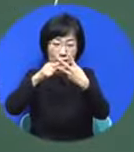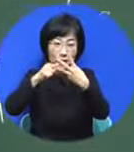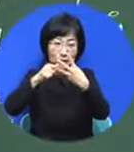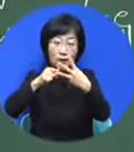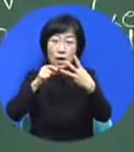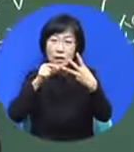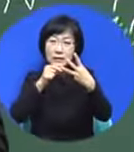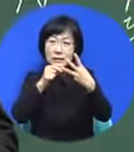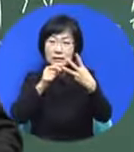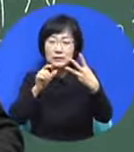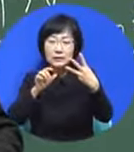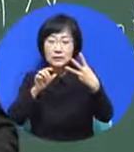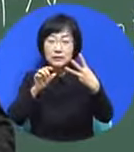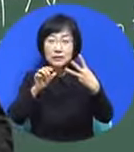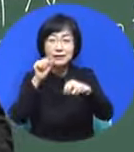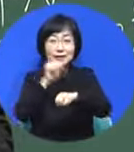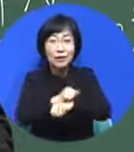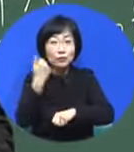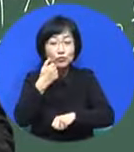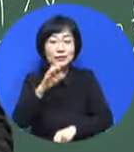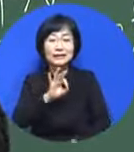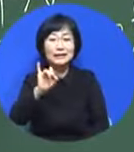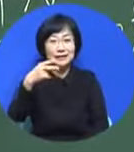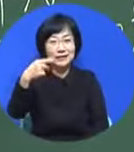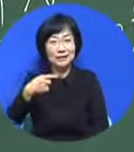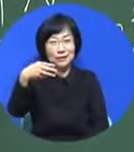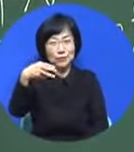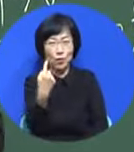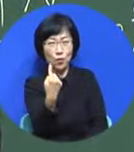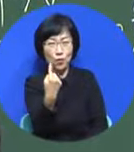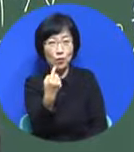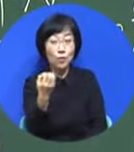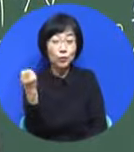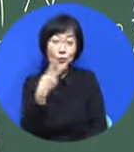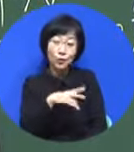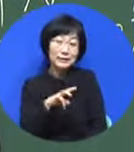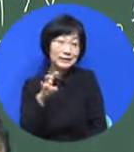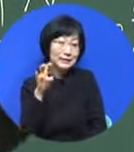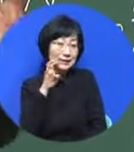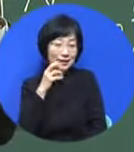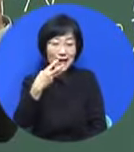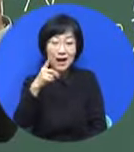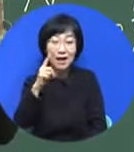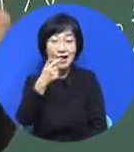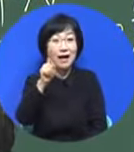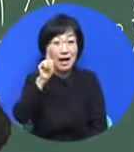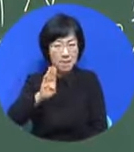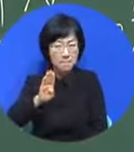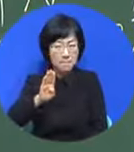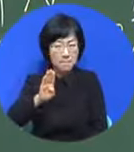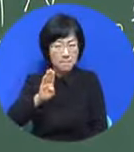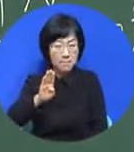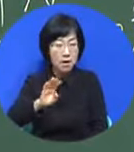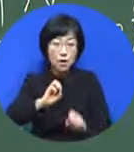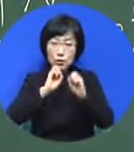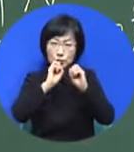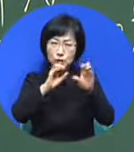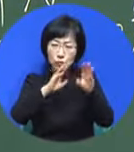your commission. You know who was like that? Jethro. He understood what he was doing. People like Rahab, the prostitute.